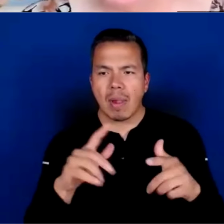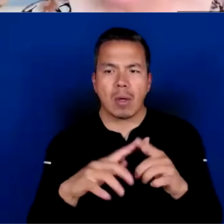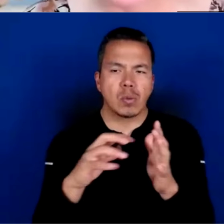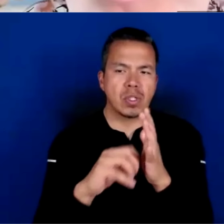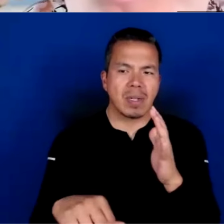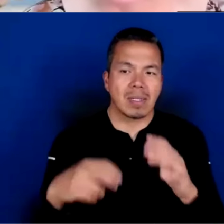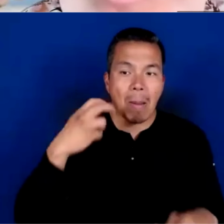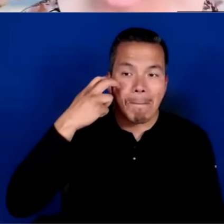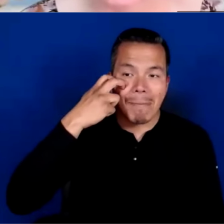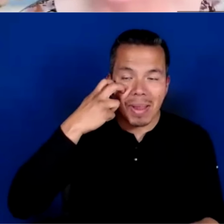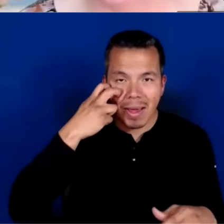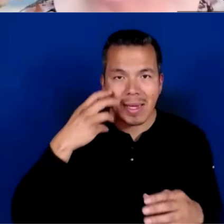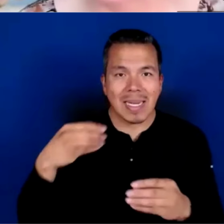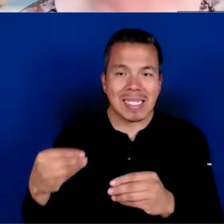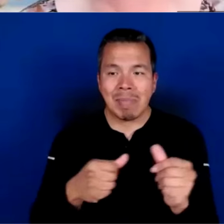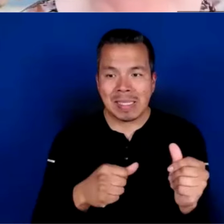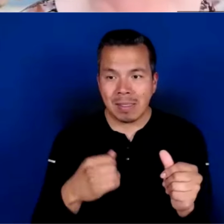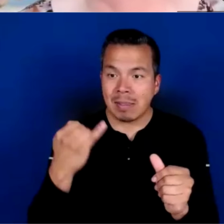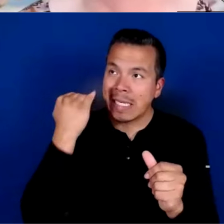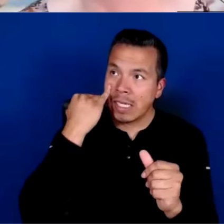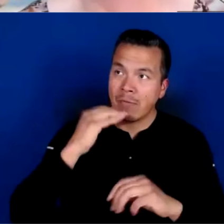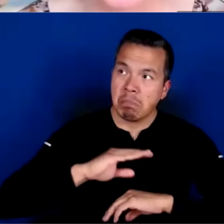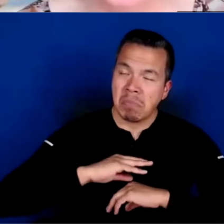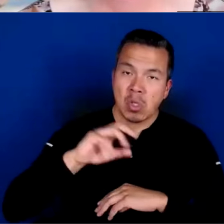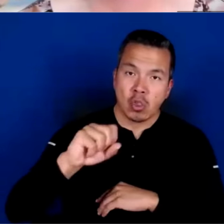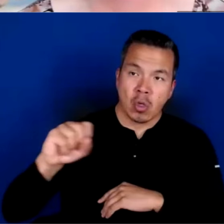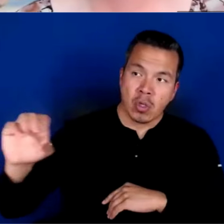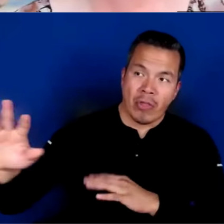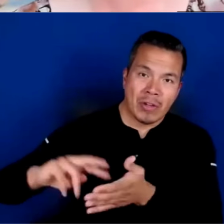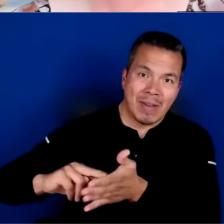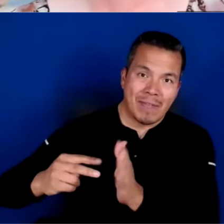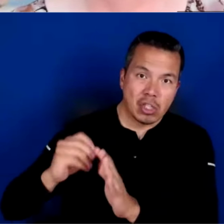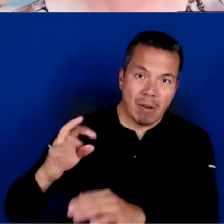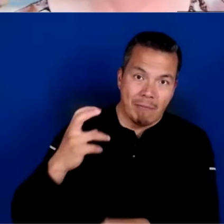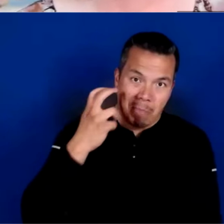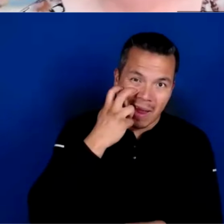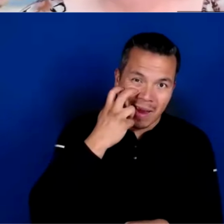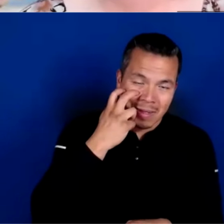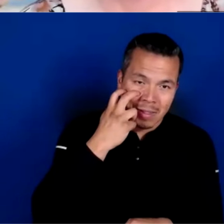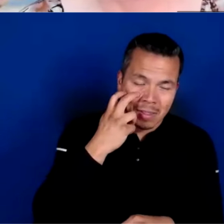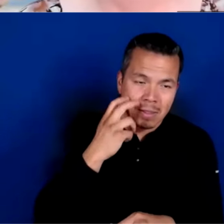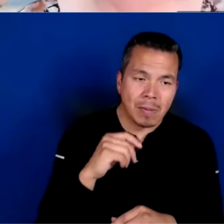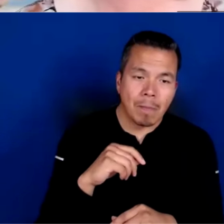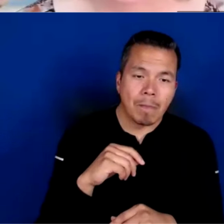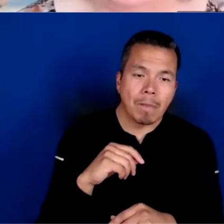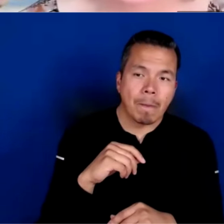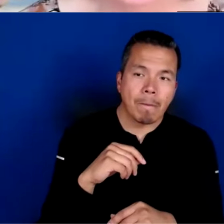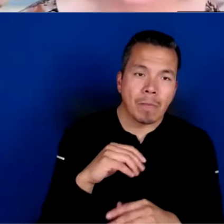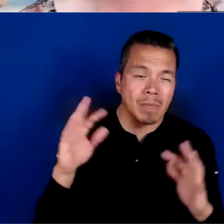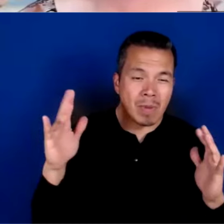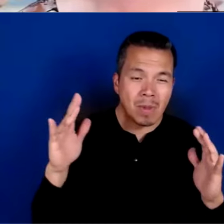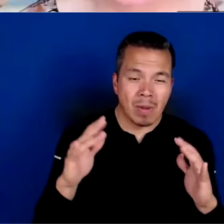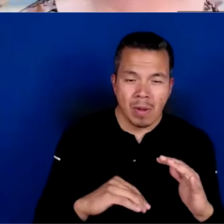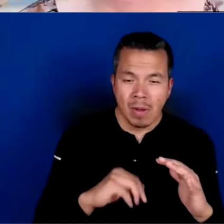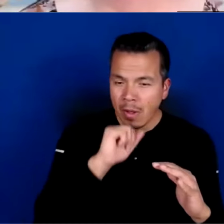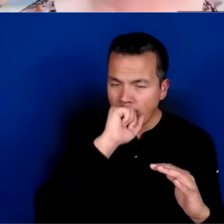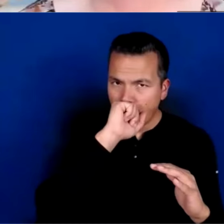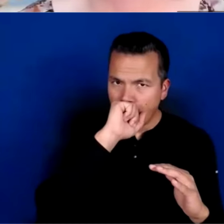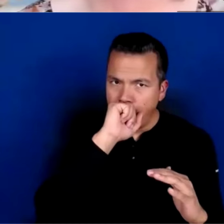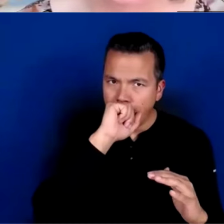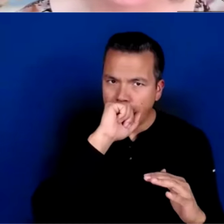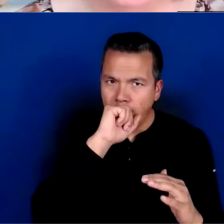if you meet that Social Security definition of being blind. And through this all, they also were going to divide